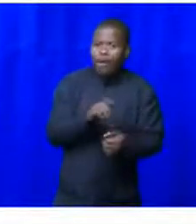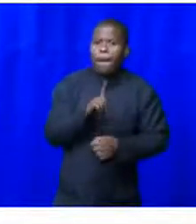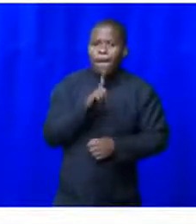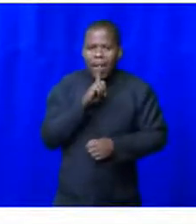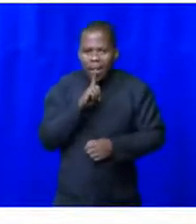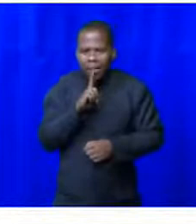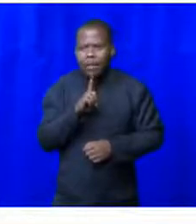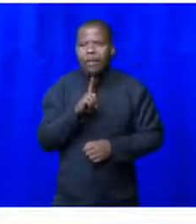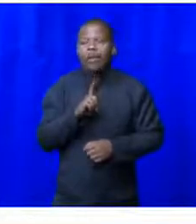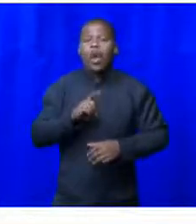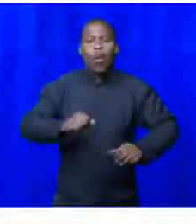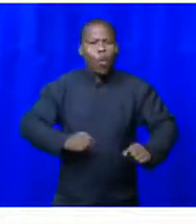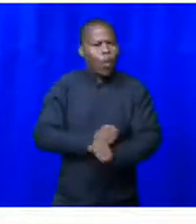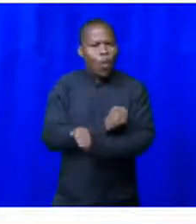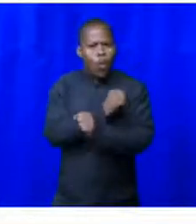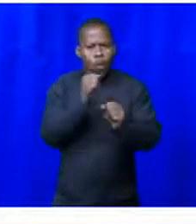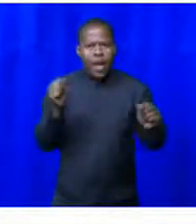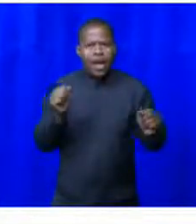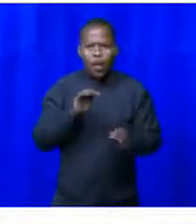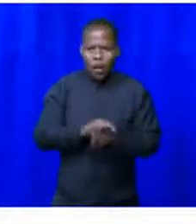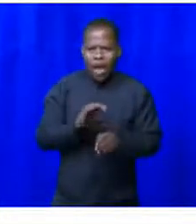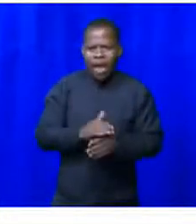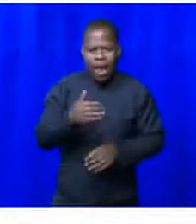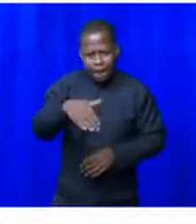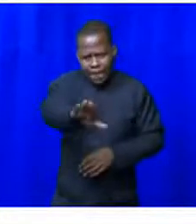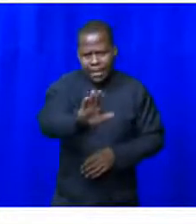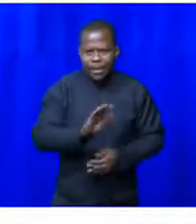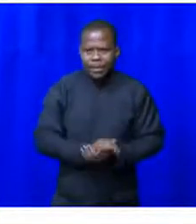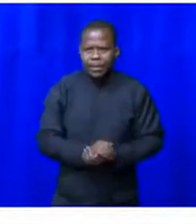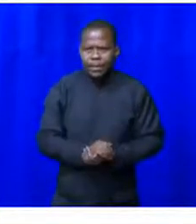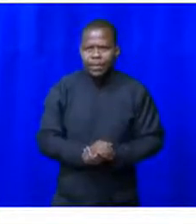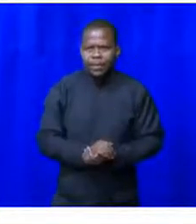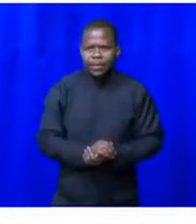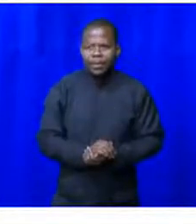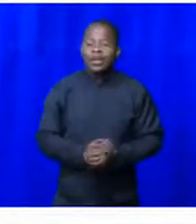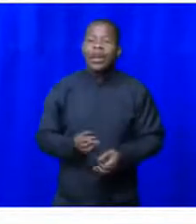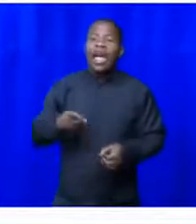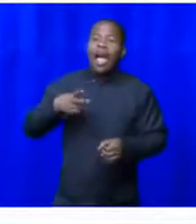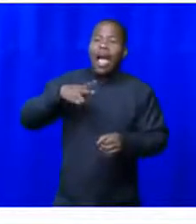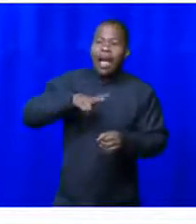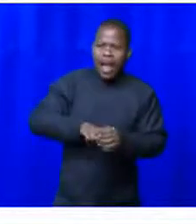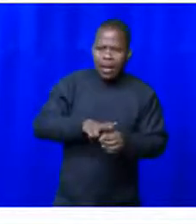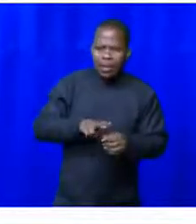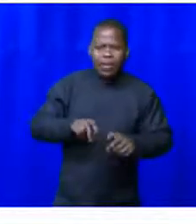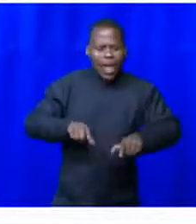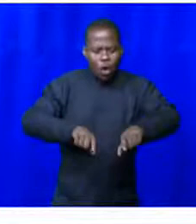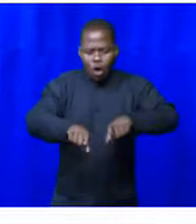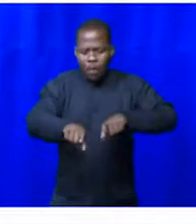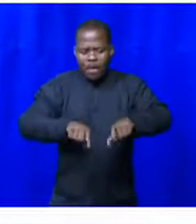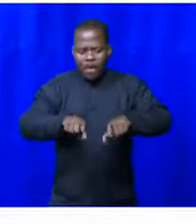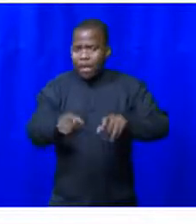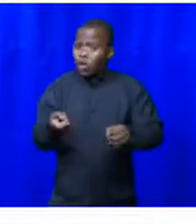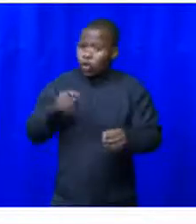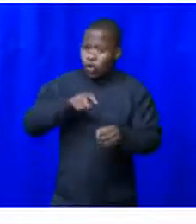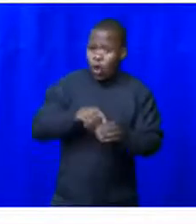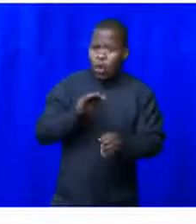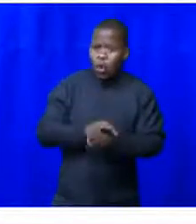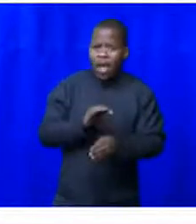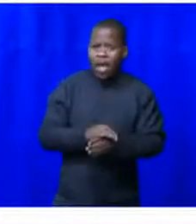to prepare, we need to be ready and be able to fight. We are here not only to participate, but to compete. And I